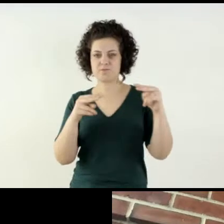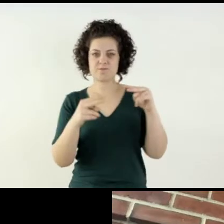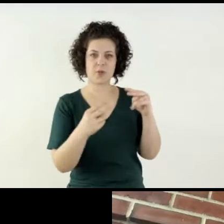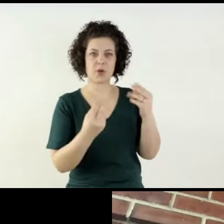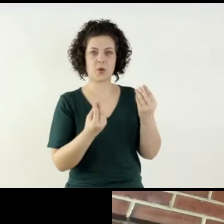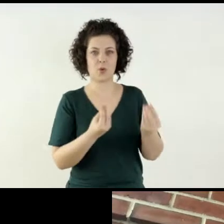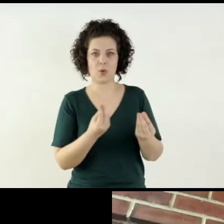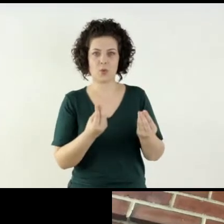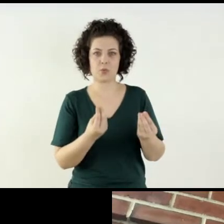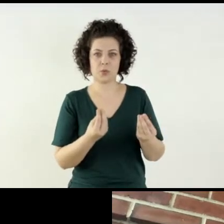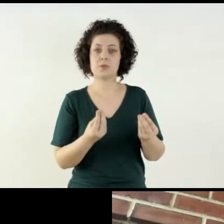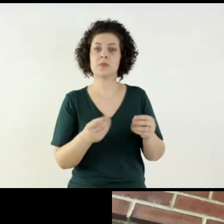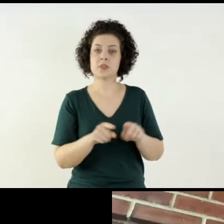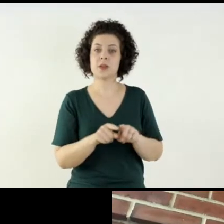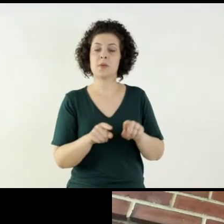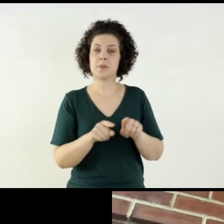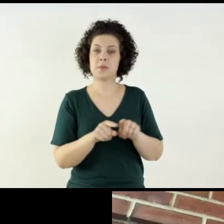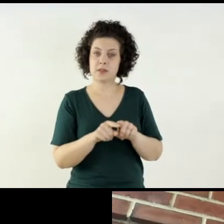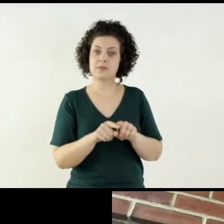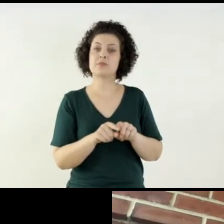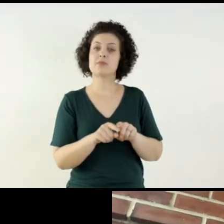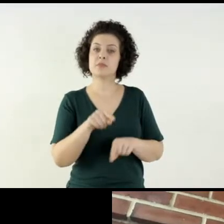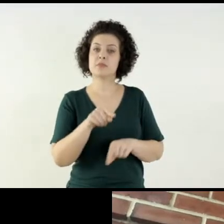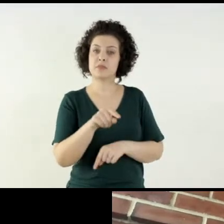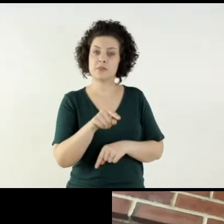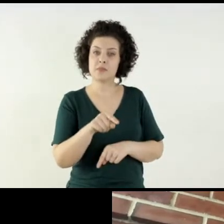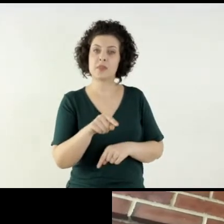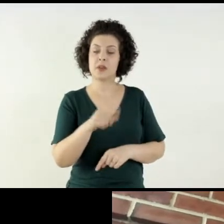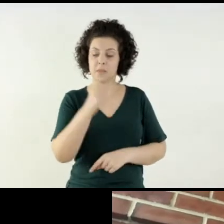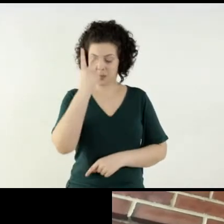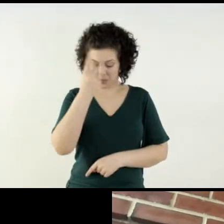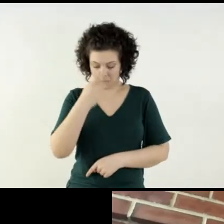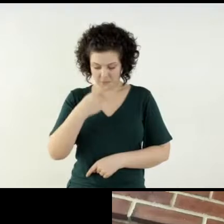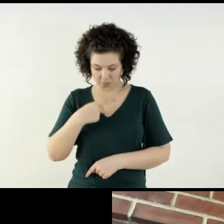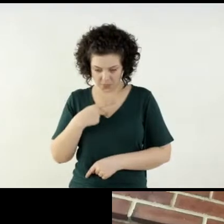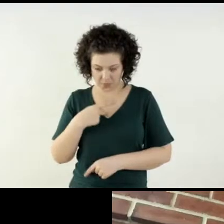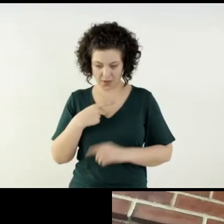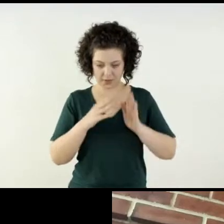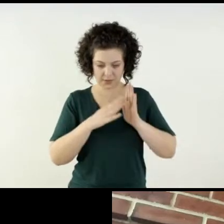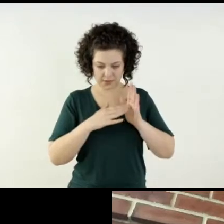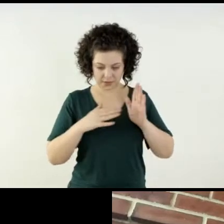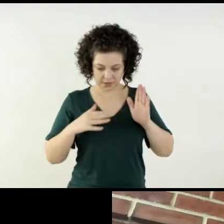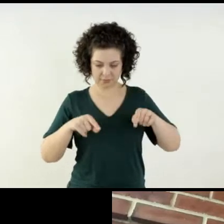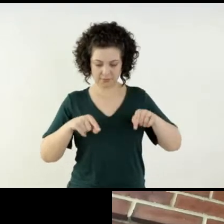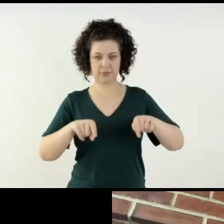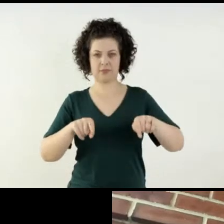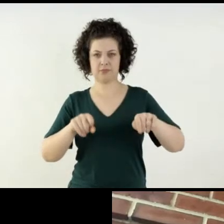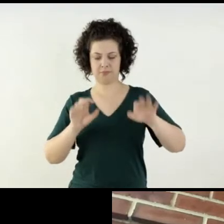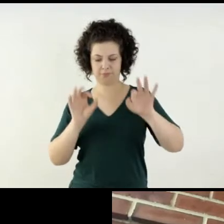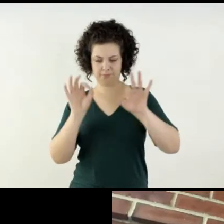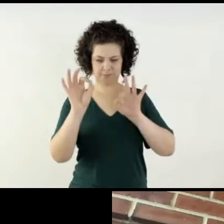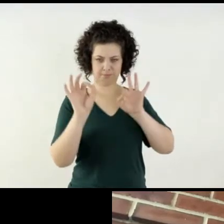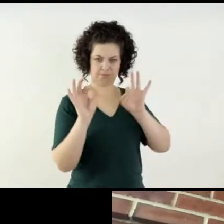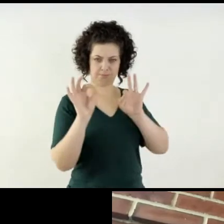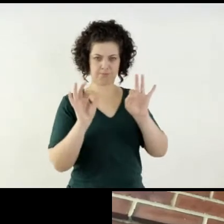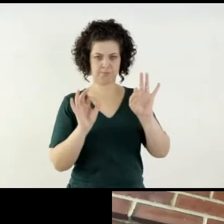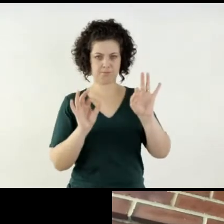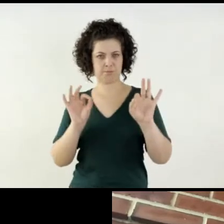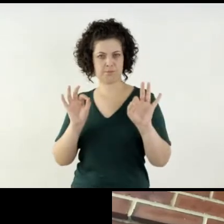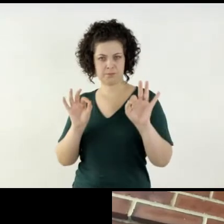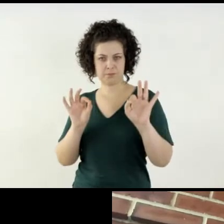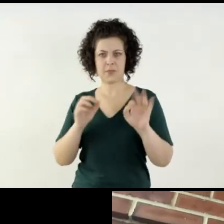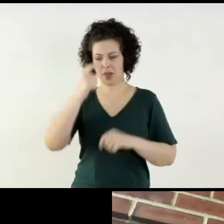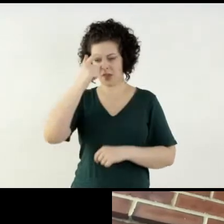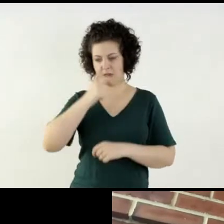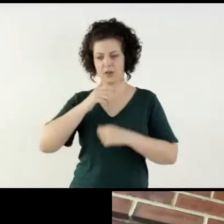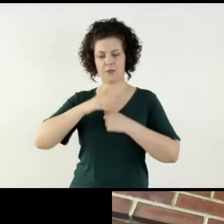their aesthetic persona simultaneously as co-authors and models. And I like this whole idea